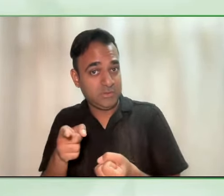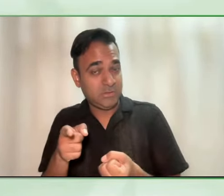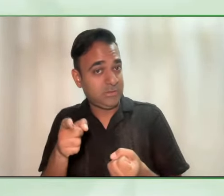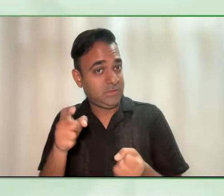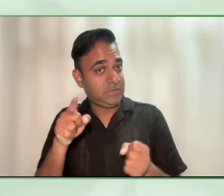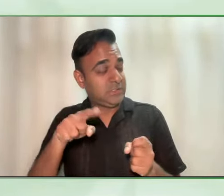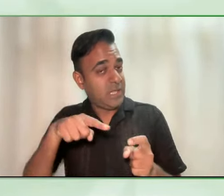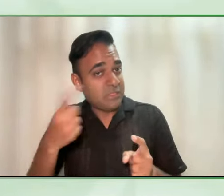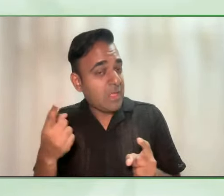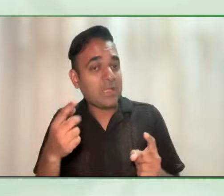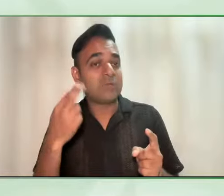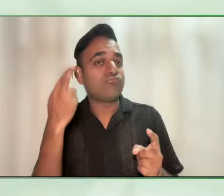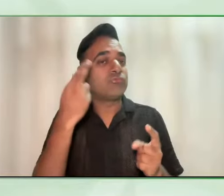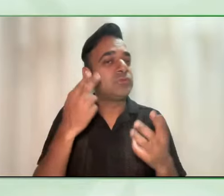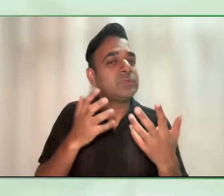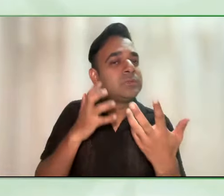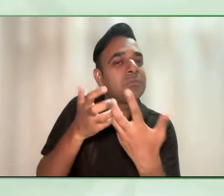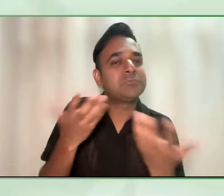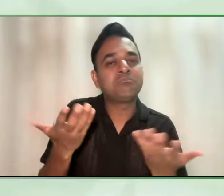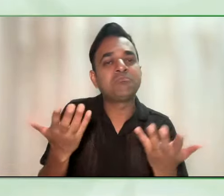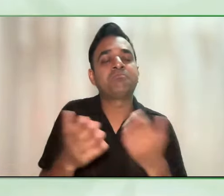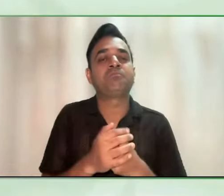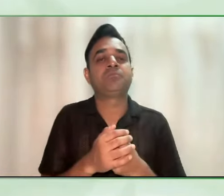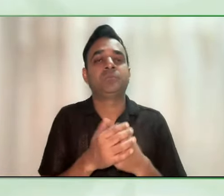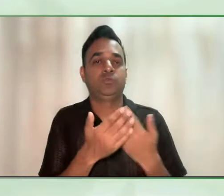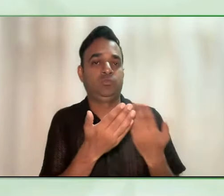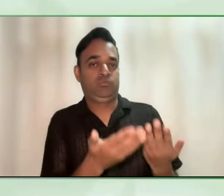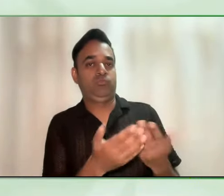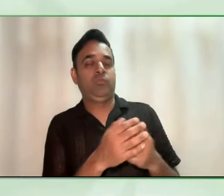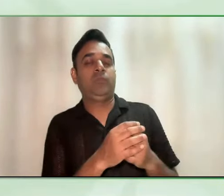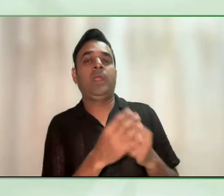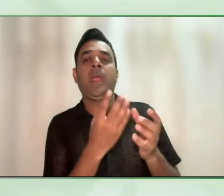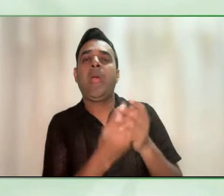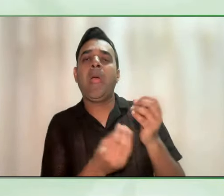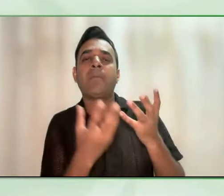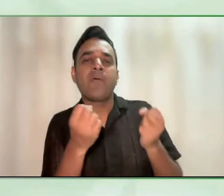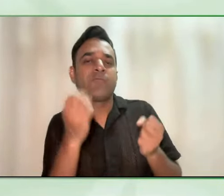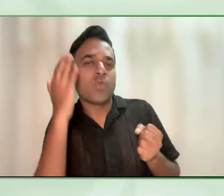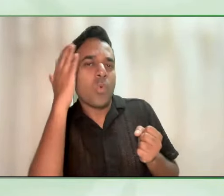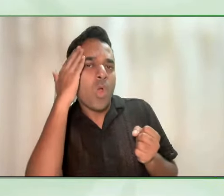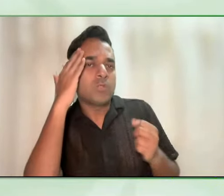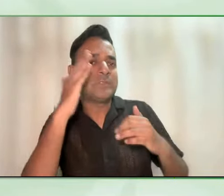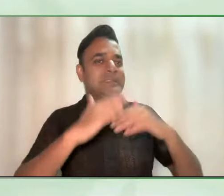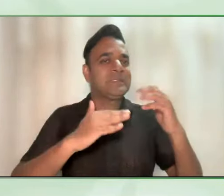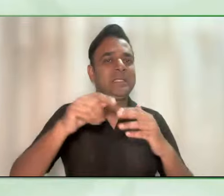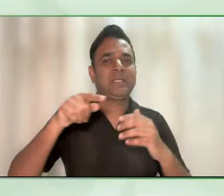BWise project, in which work integration and social enterprises